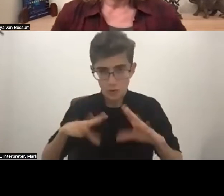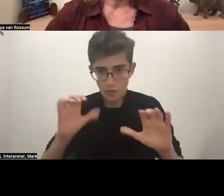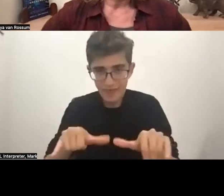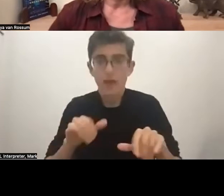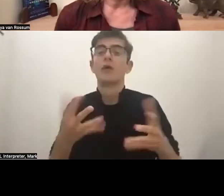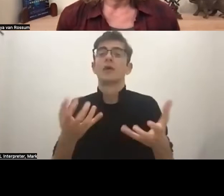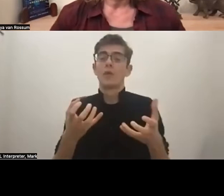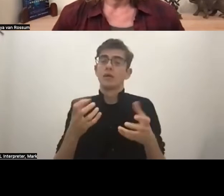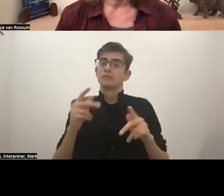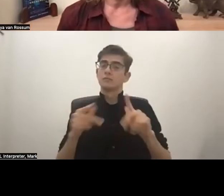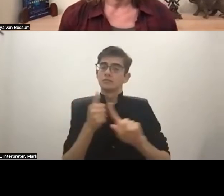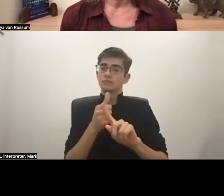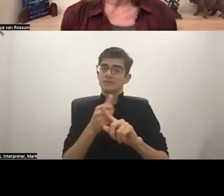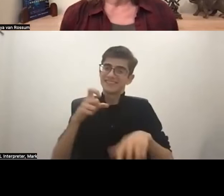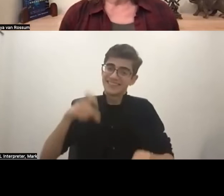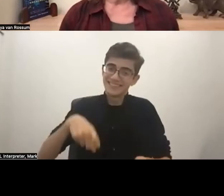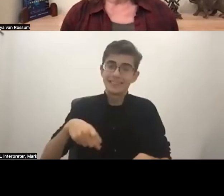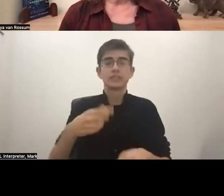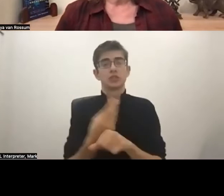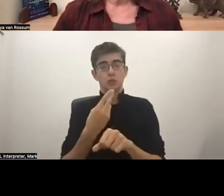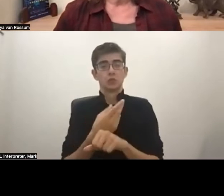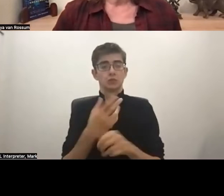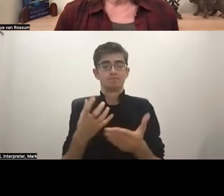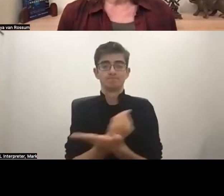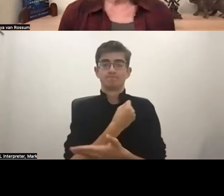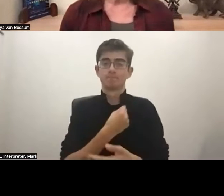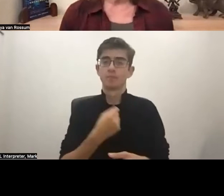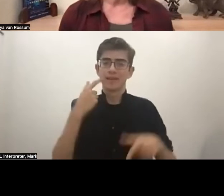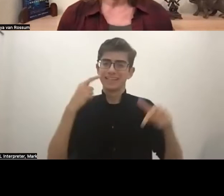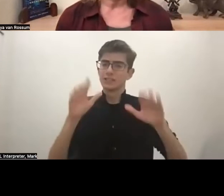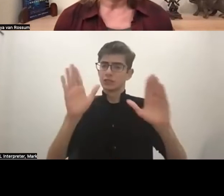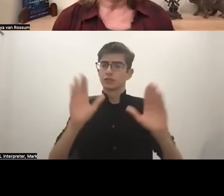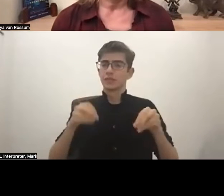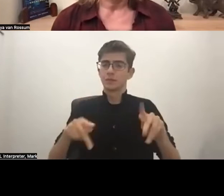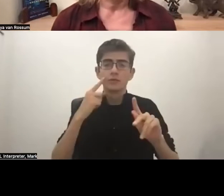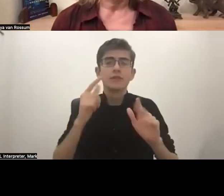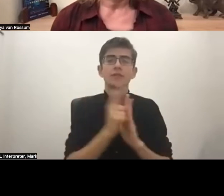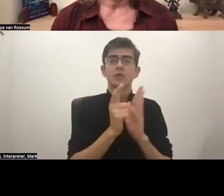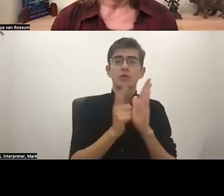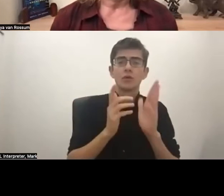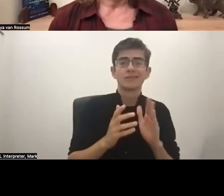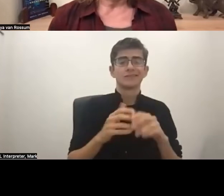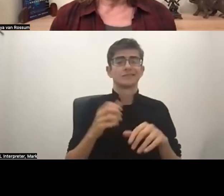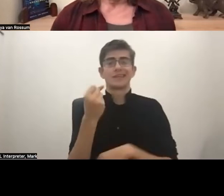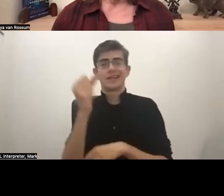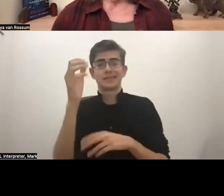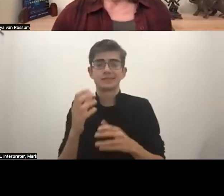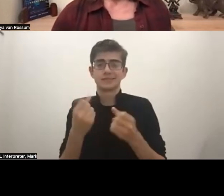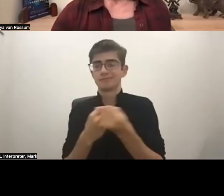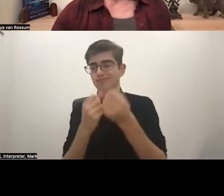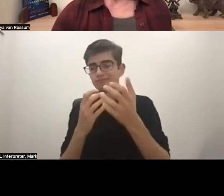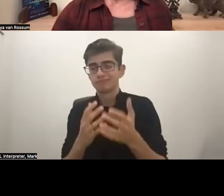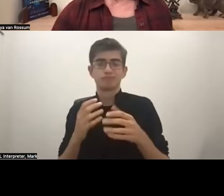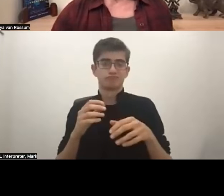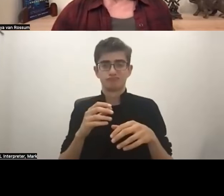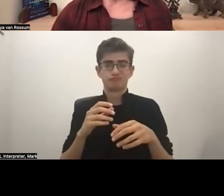great opportunity for lawyers and community organizers and activists and residents to actually work